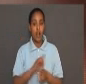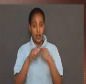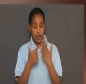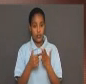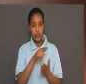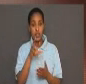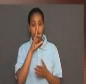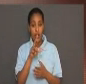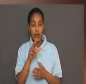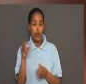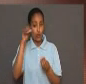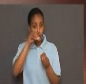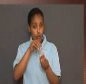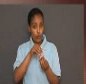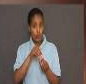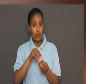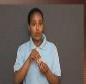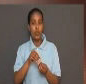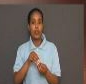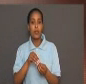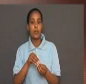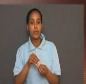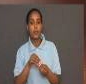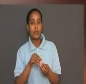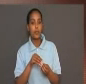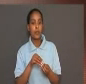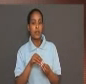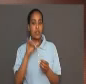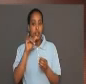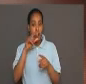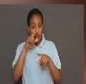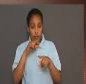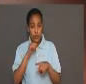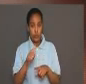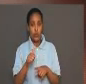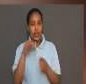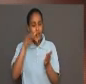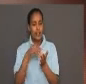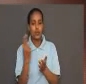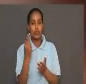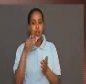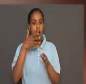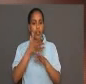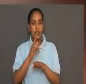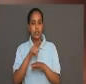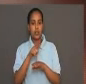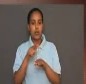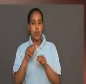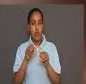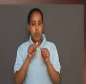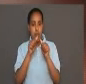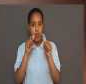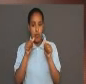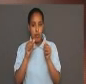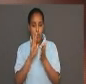However, they are also fairly brittle. They cannot be reused after they have been molded